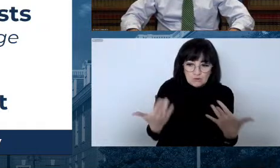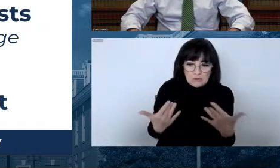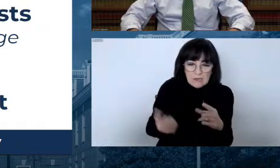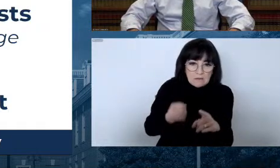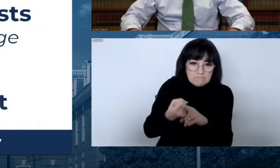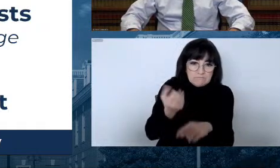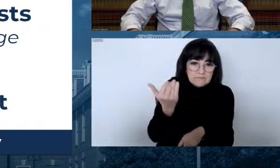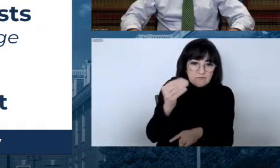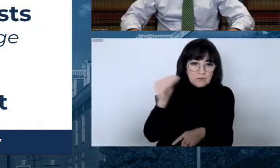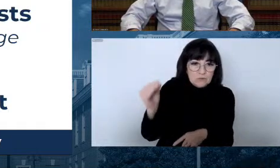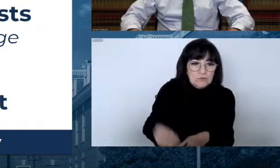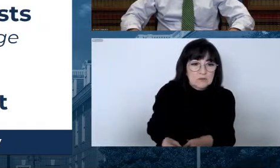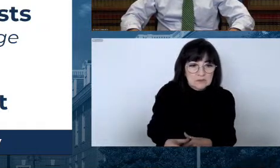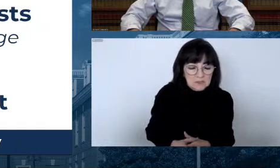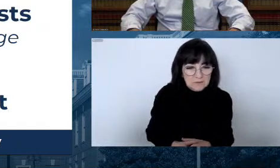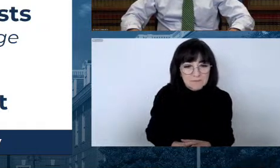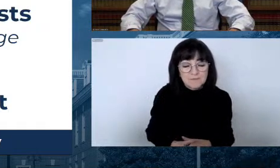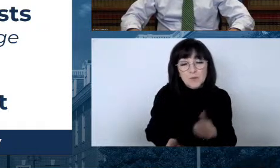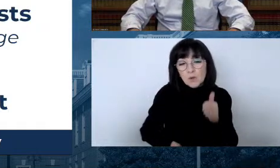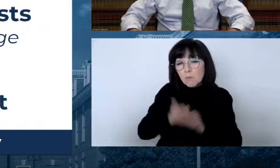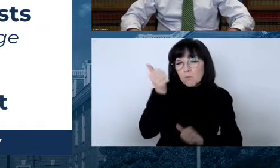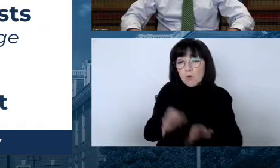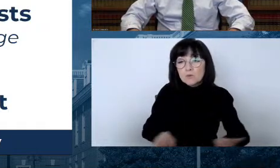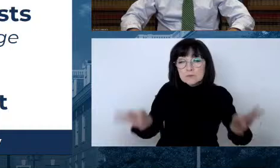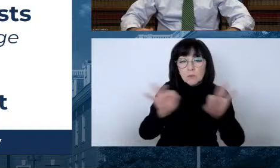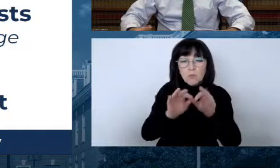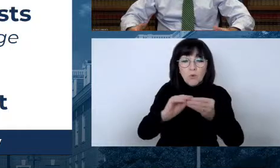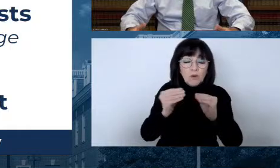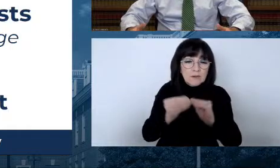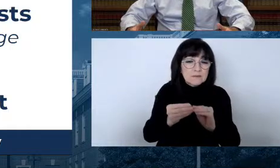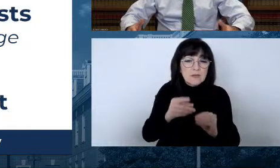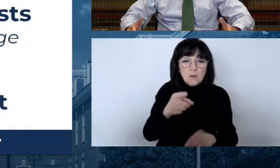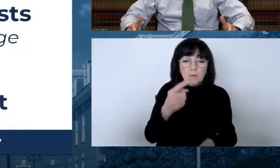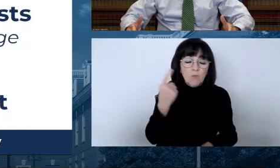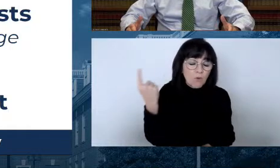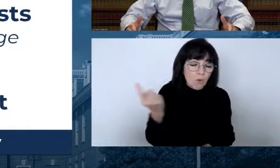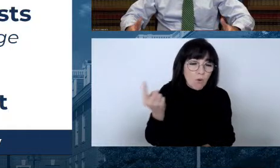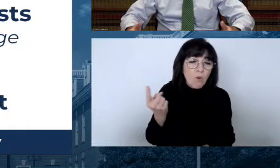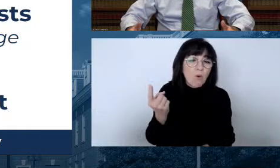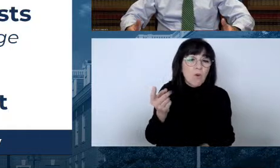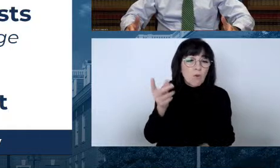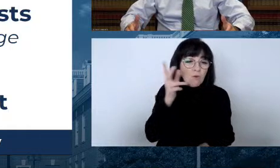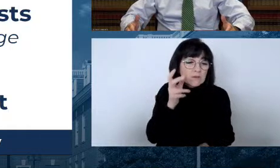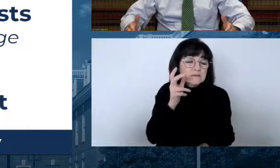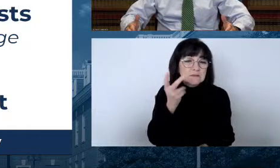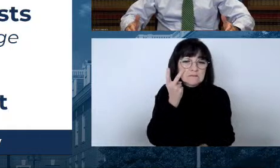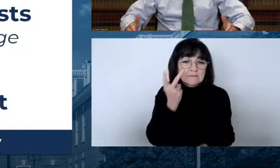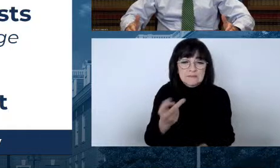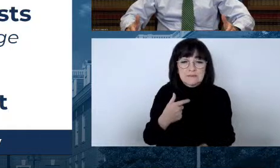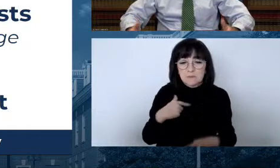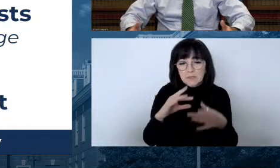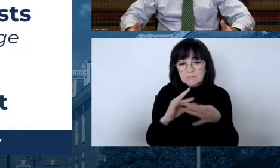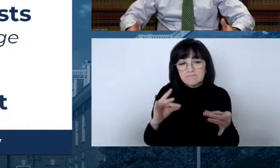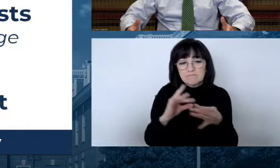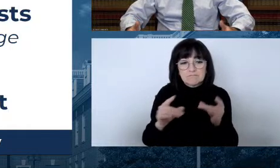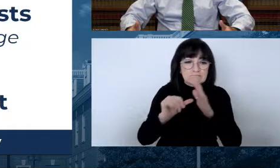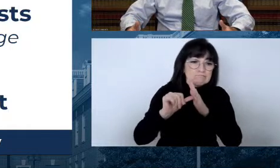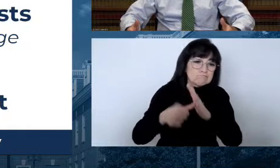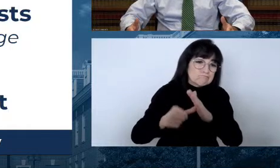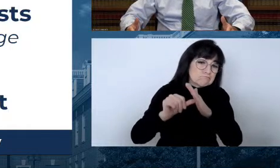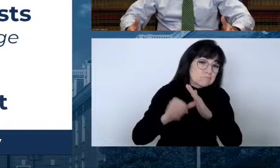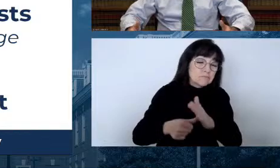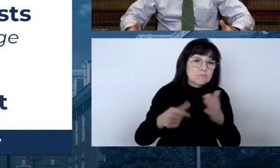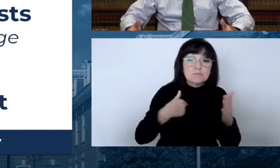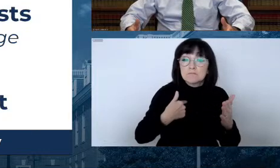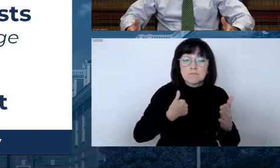number that you've heard me refer to week in and week out, the one that I look at because it's very tangible. The people that are